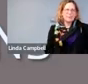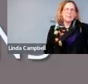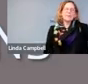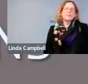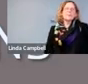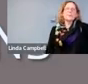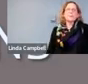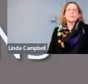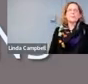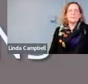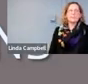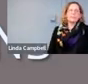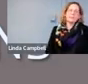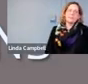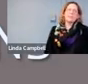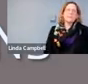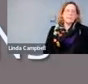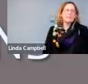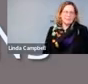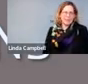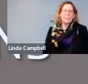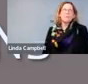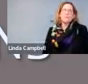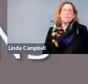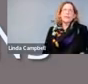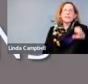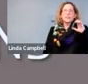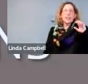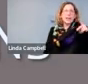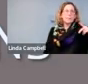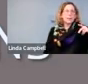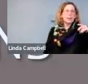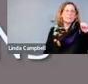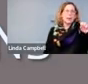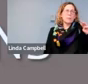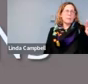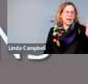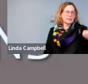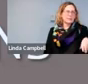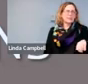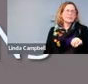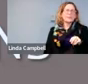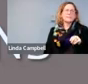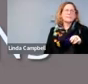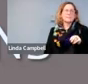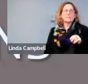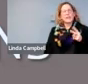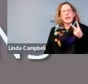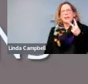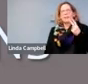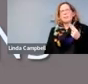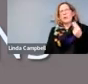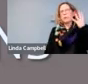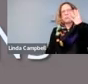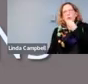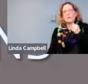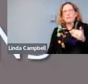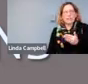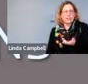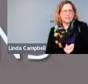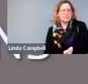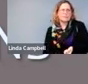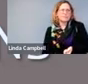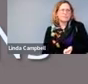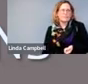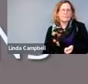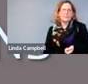And so now to talk about some organisms that we actually can see with the naked eye, chain pickerel and smallmouth bass.